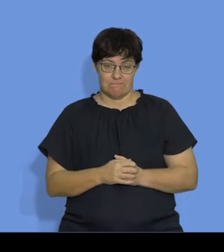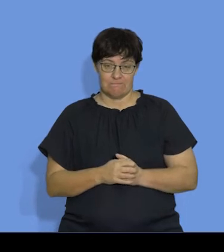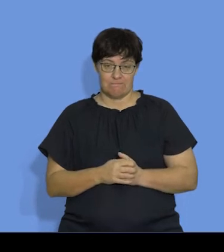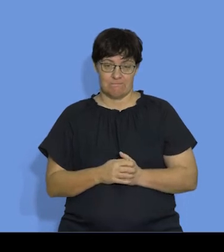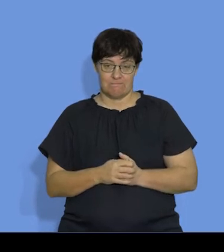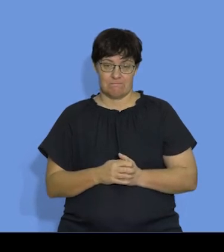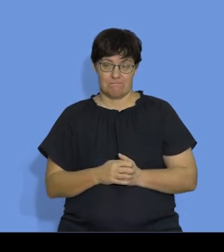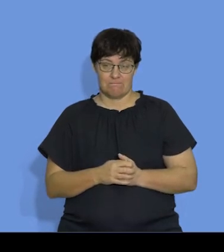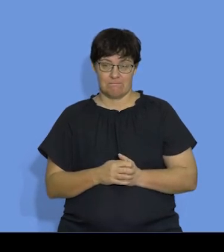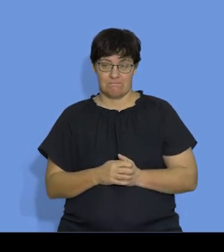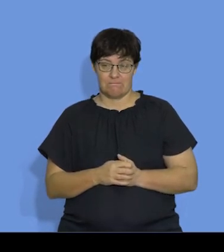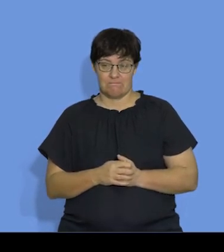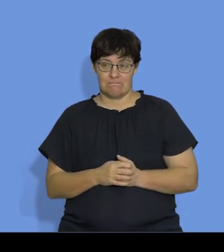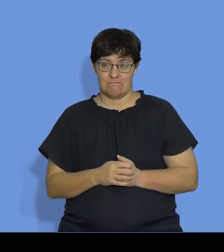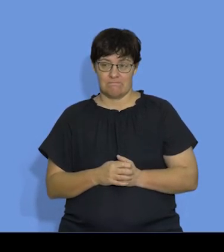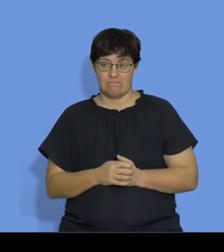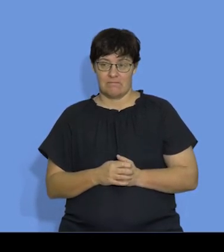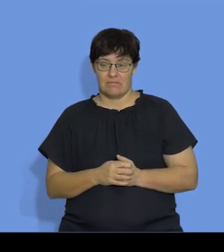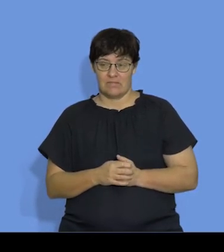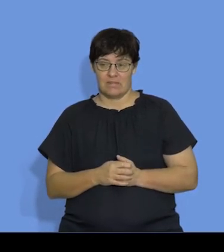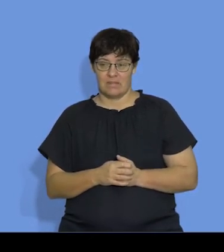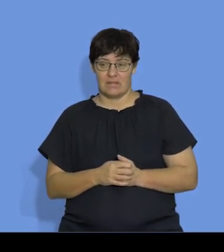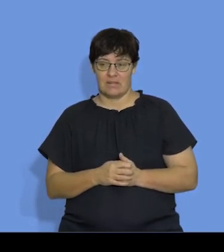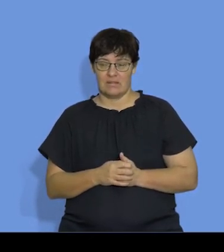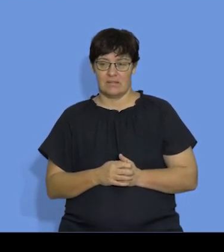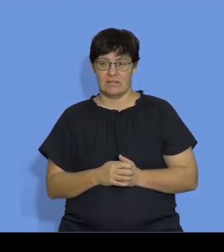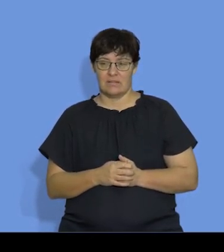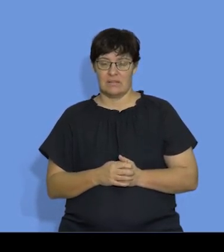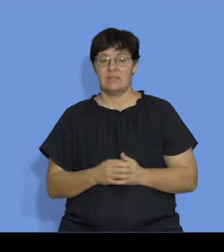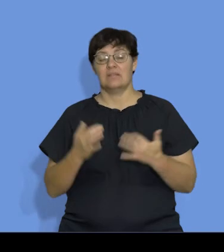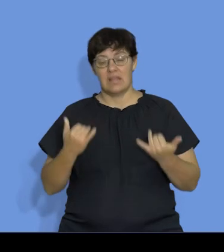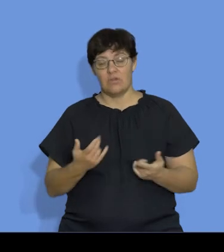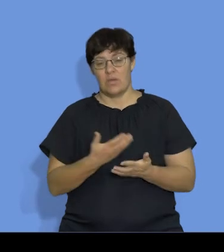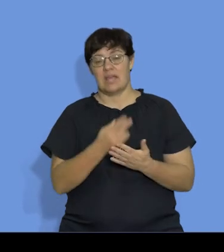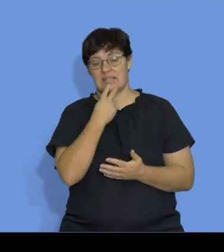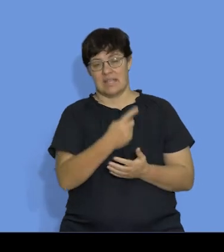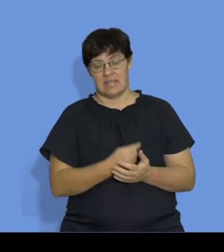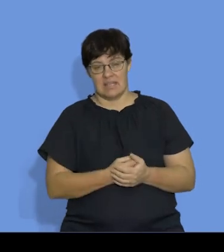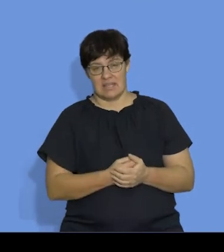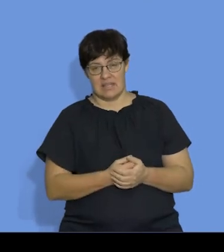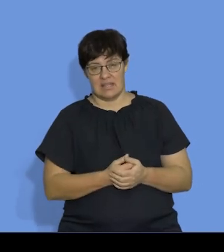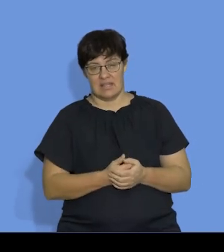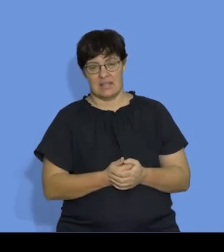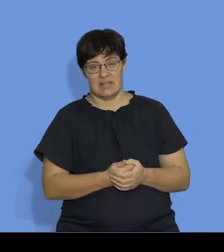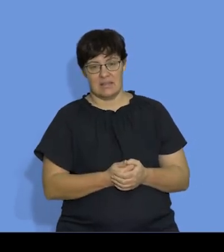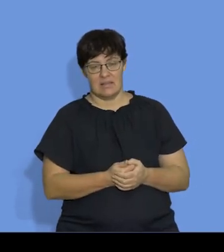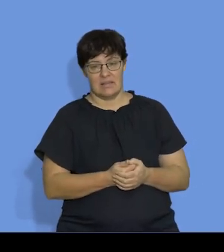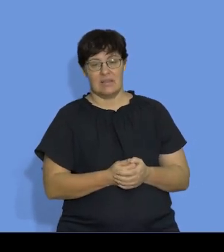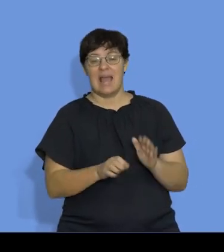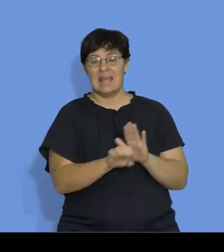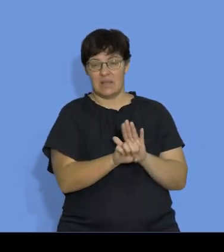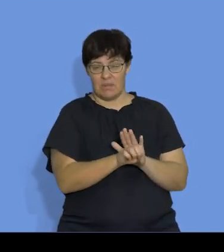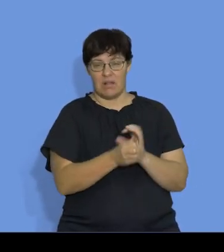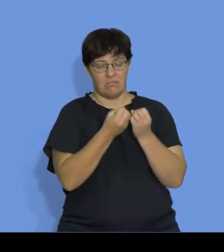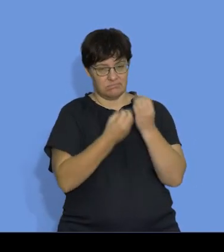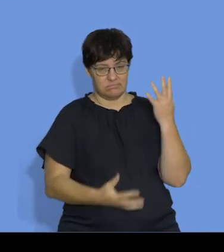Right. So having said that, I think we are able to then say, okay, there is quite a lot of examples, but this was just